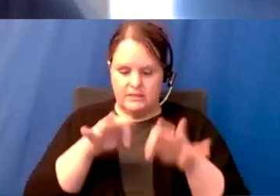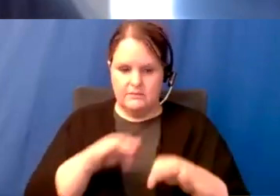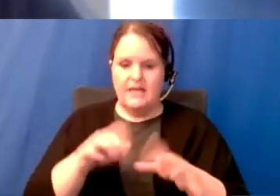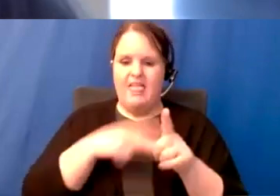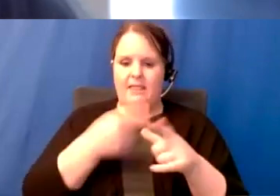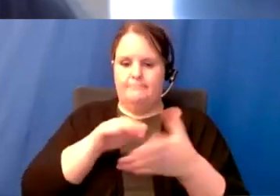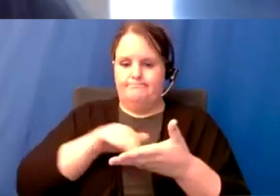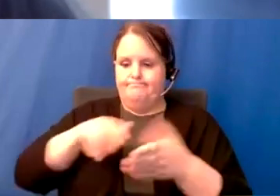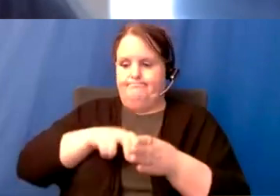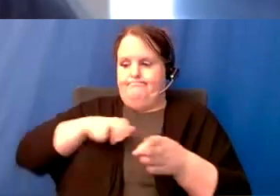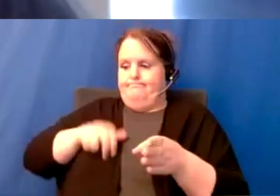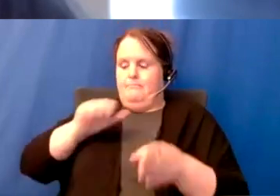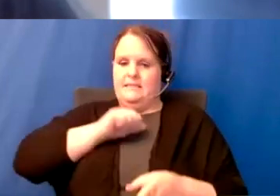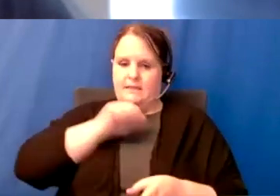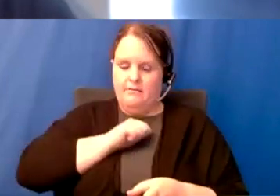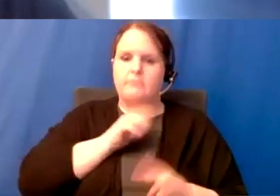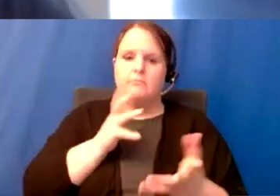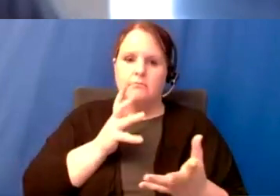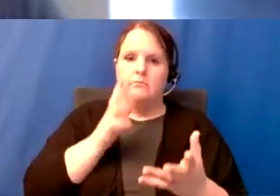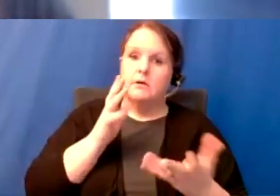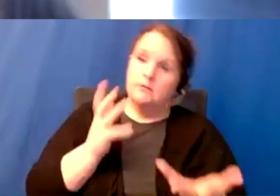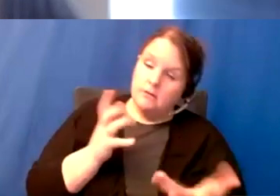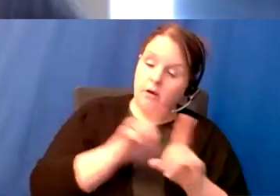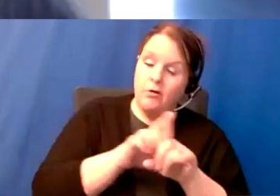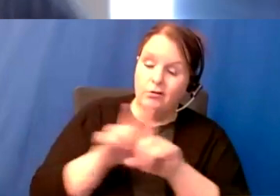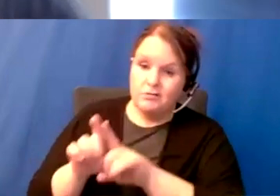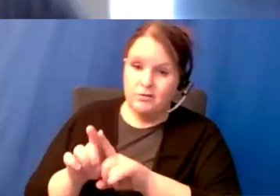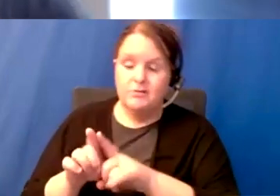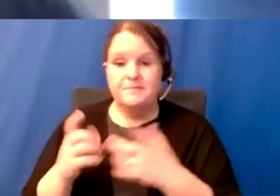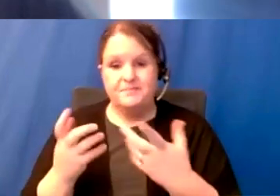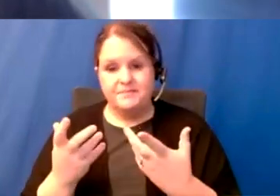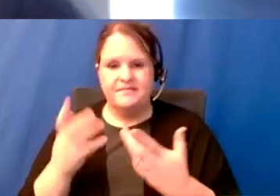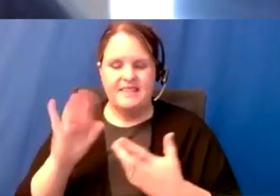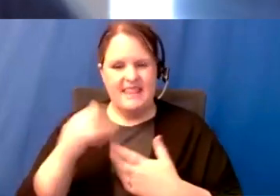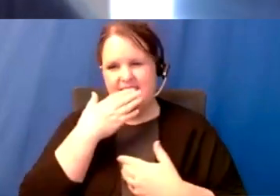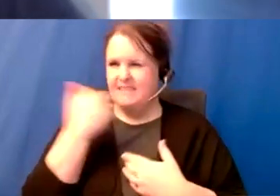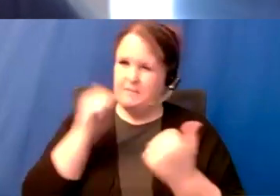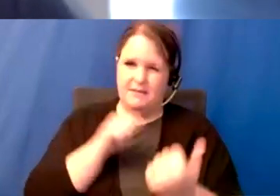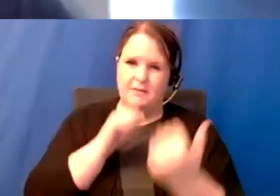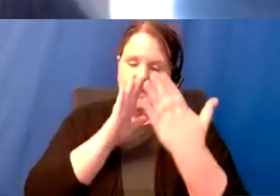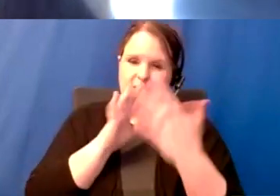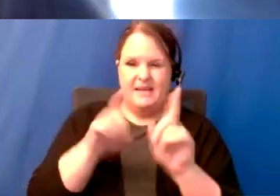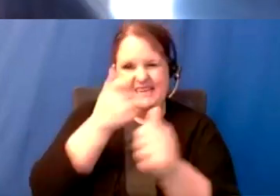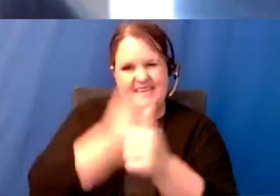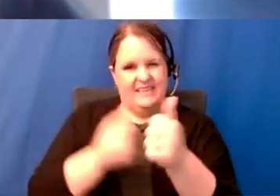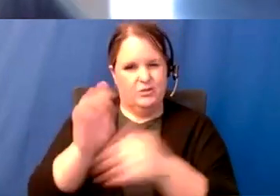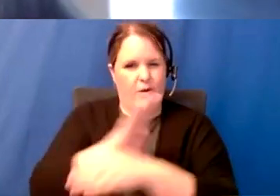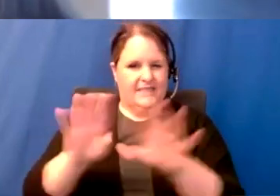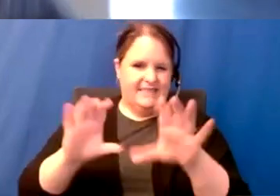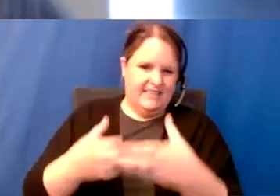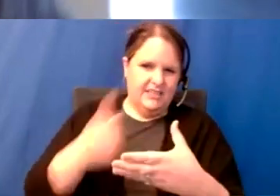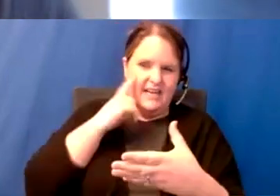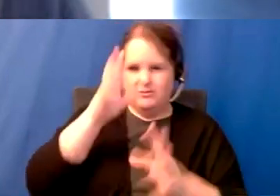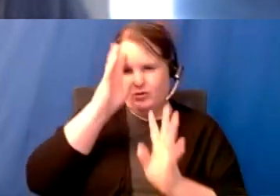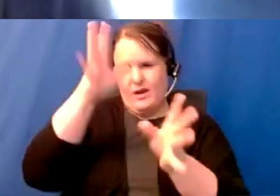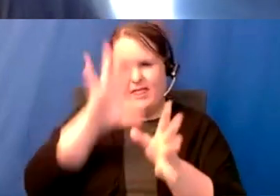recusing yourself. That said, that's kind of a best practice, but each organization has to create